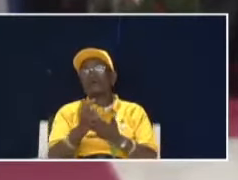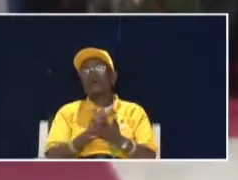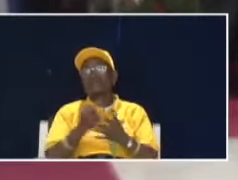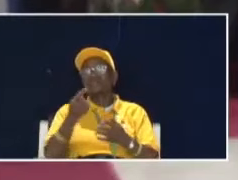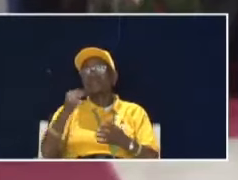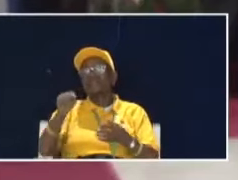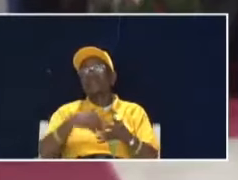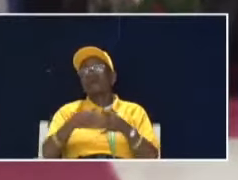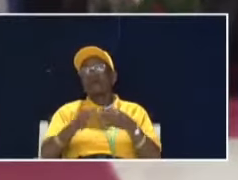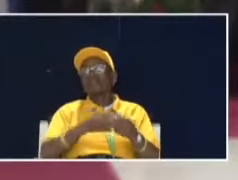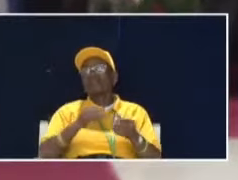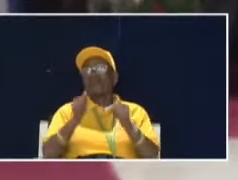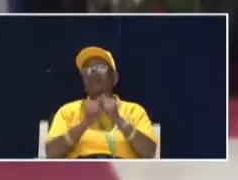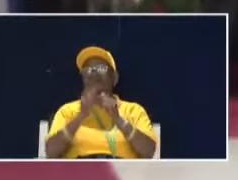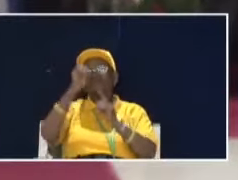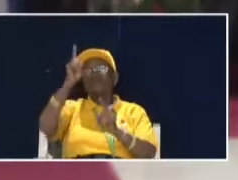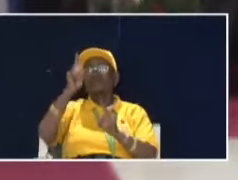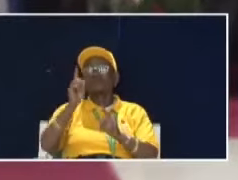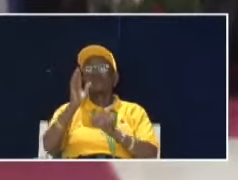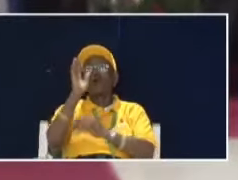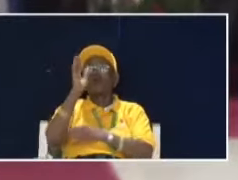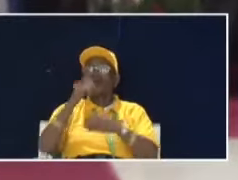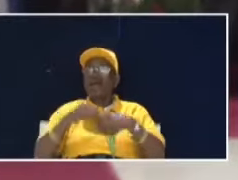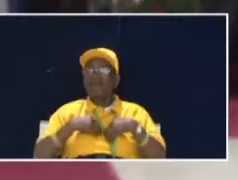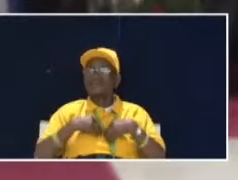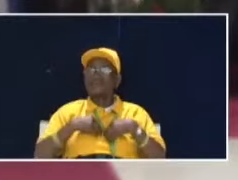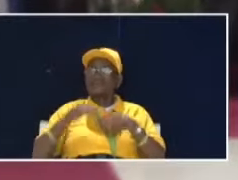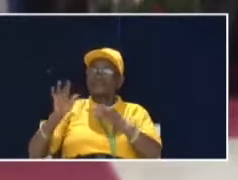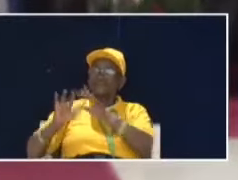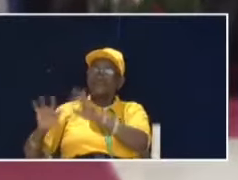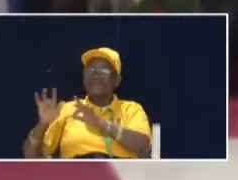God have mercy on General Overseer.